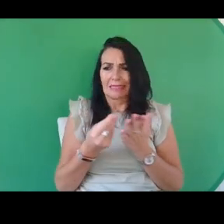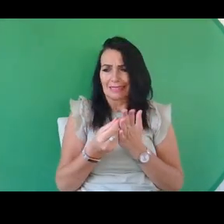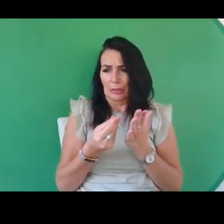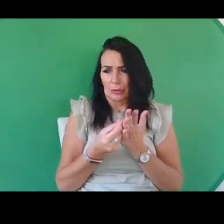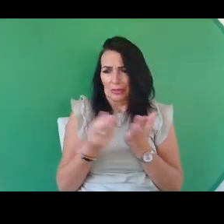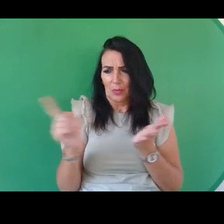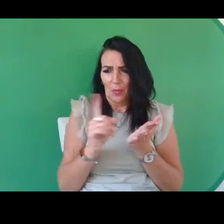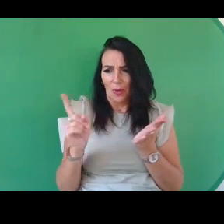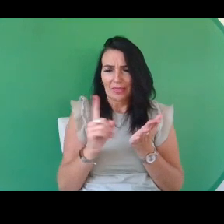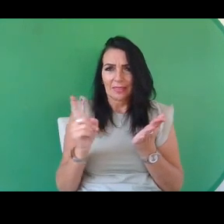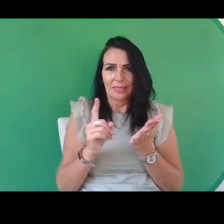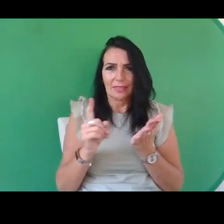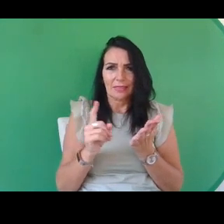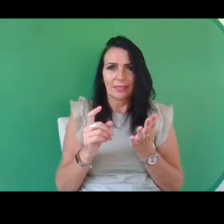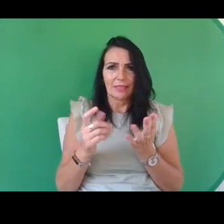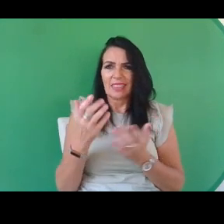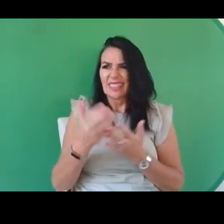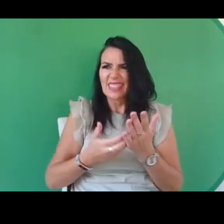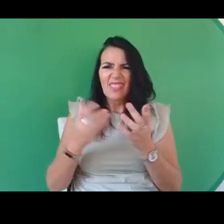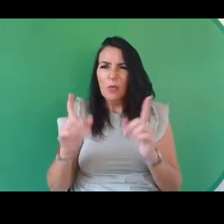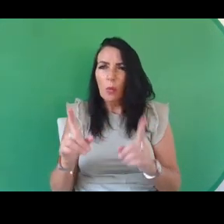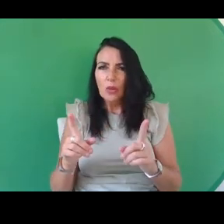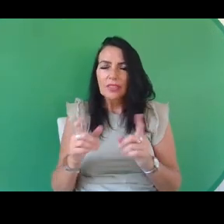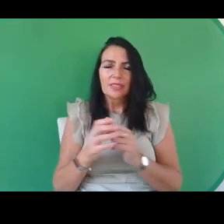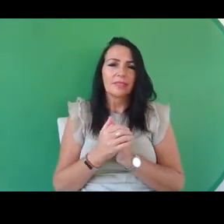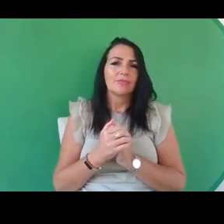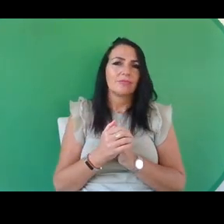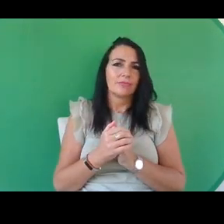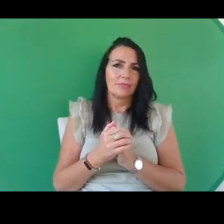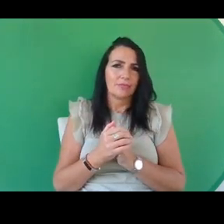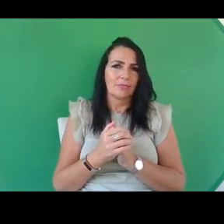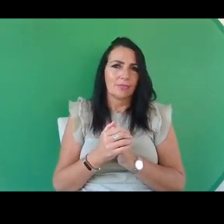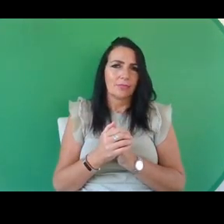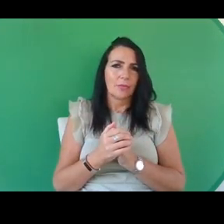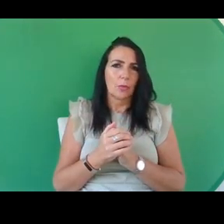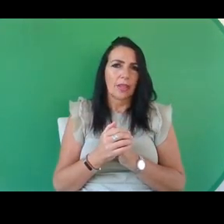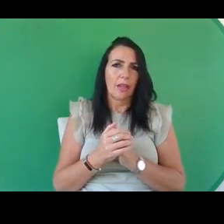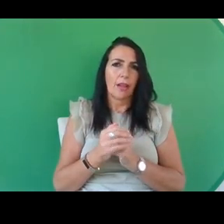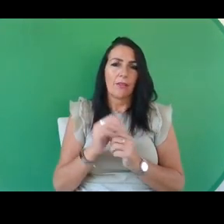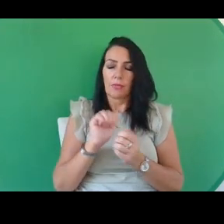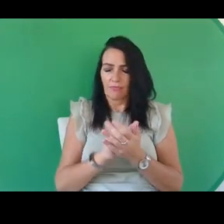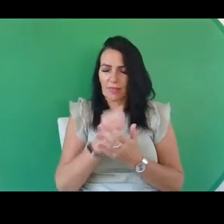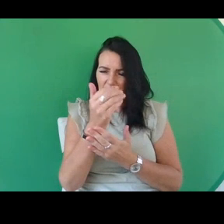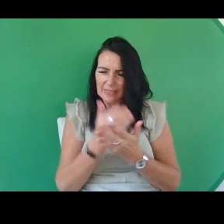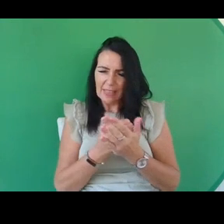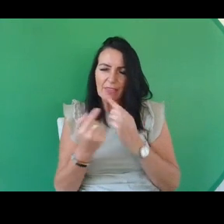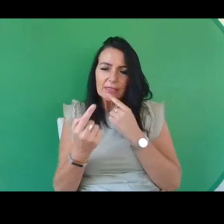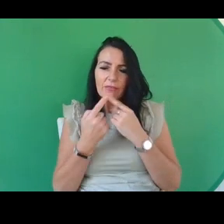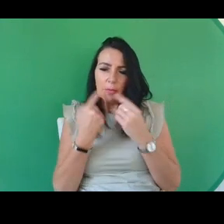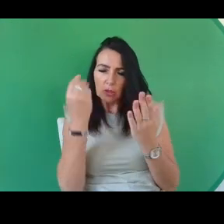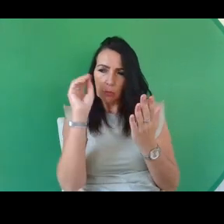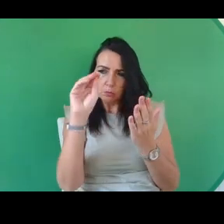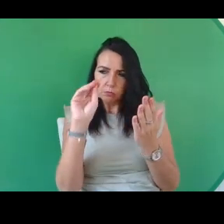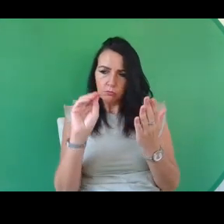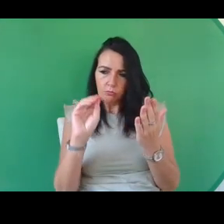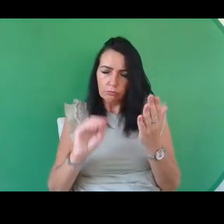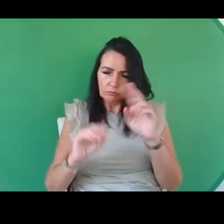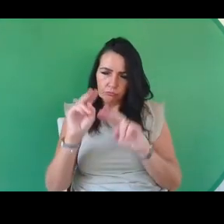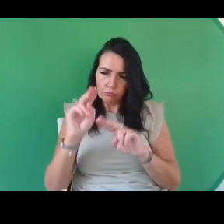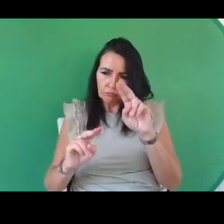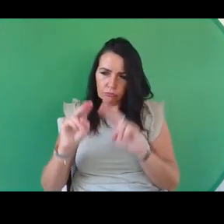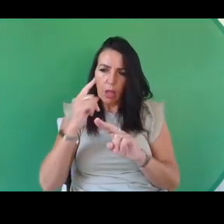me? And what will I save? Again, we apply the most accurate savings data to provide advice that people can